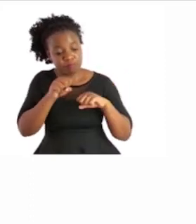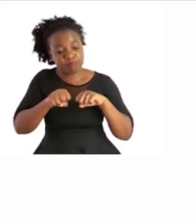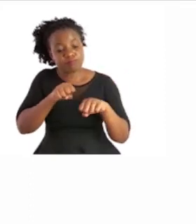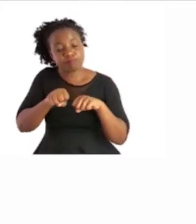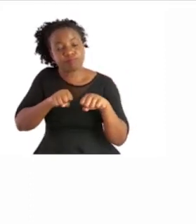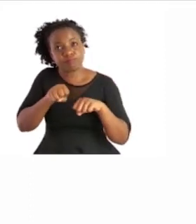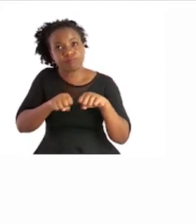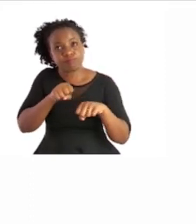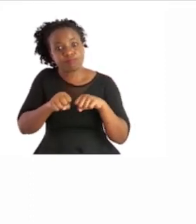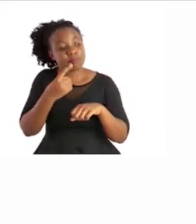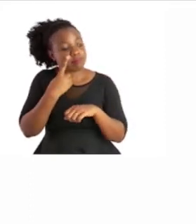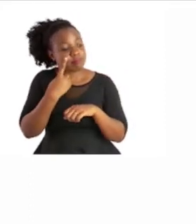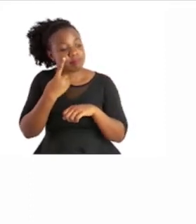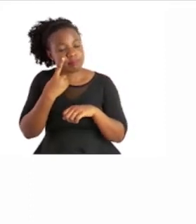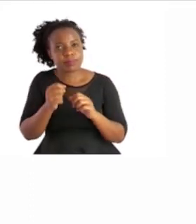tricycle?